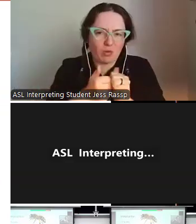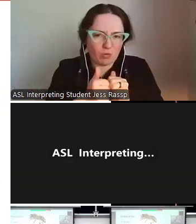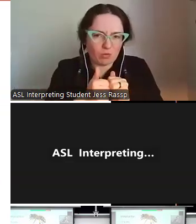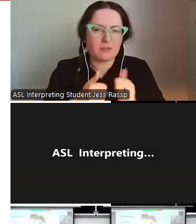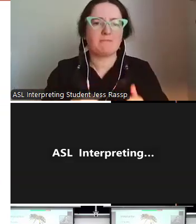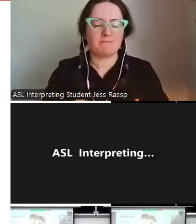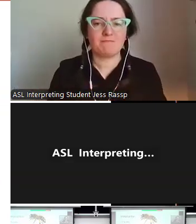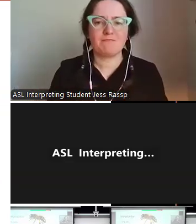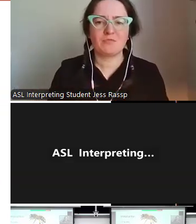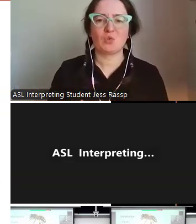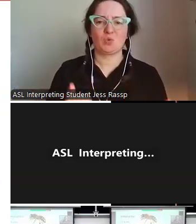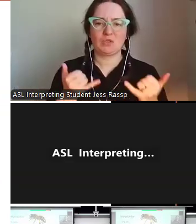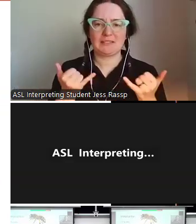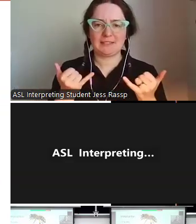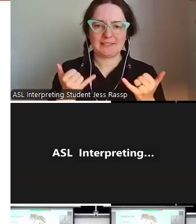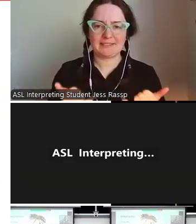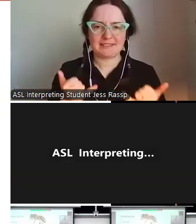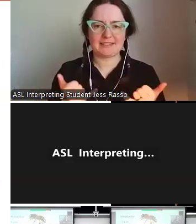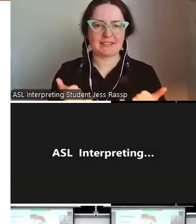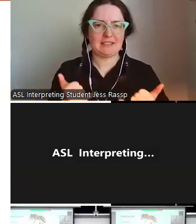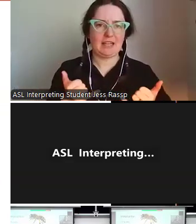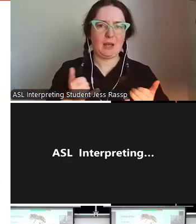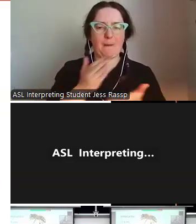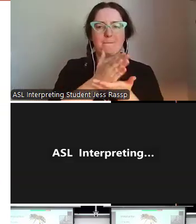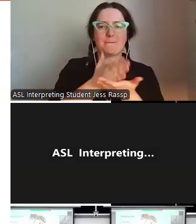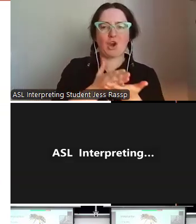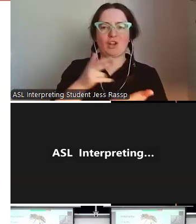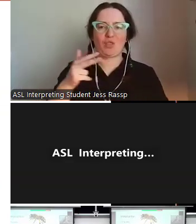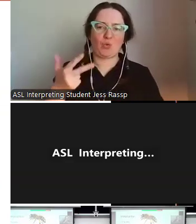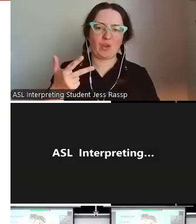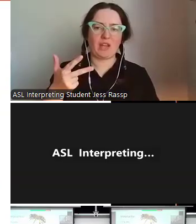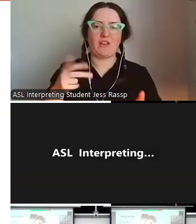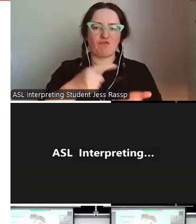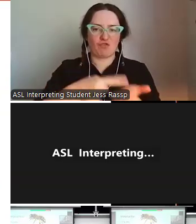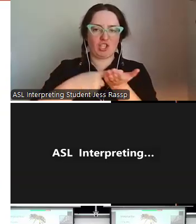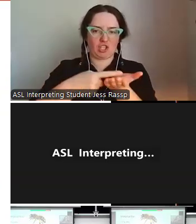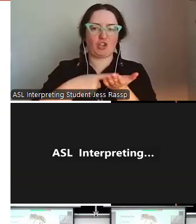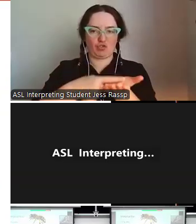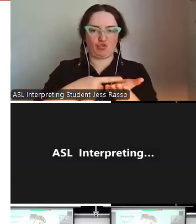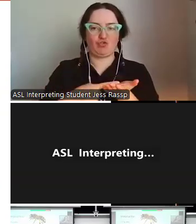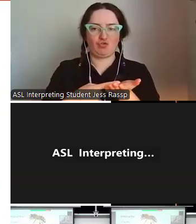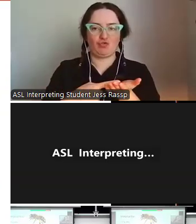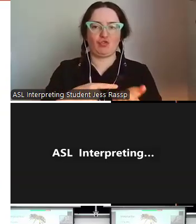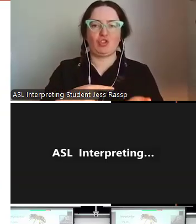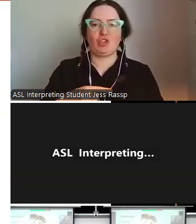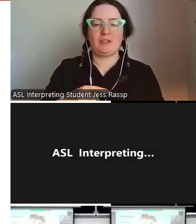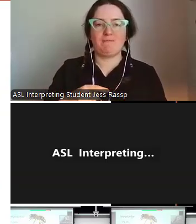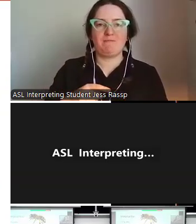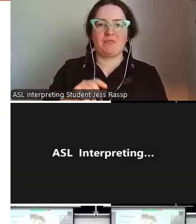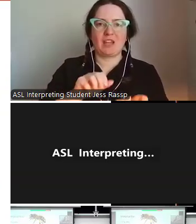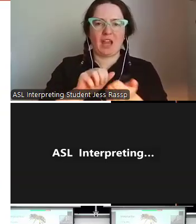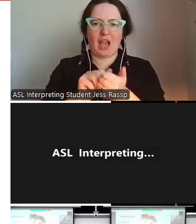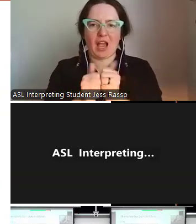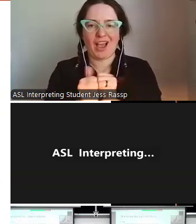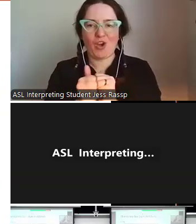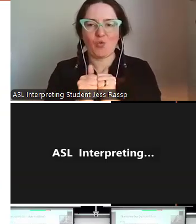done previously for the science department, and this is turning toxins into treatments,